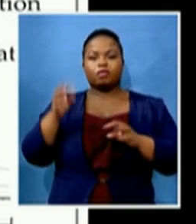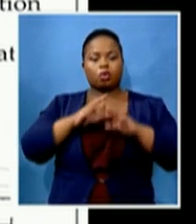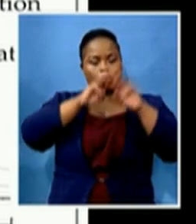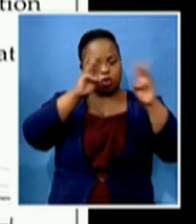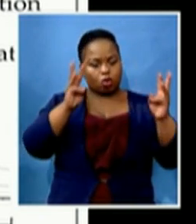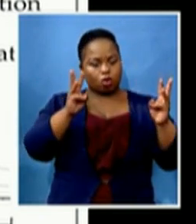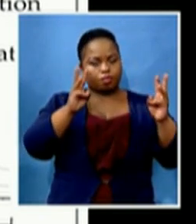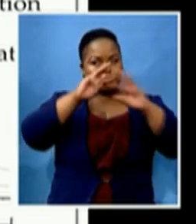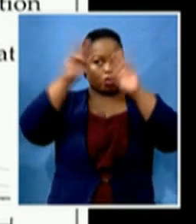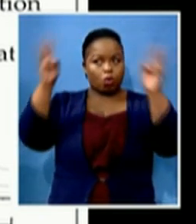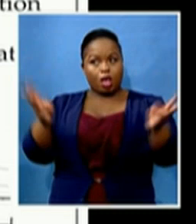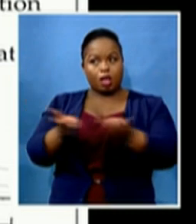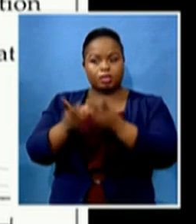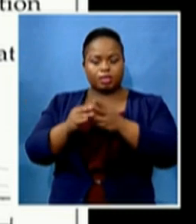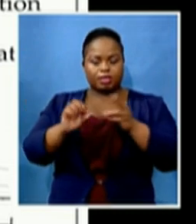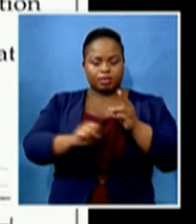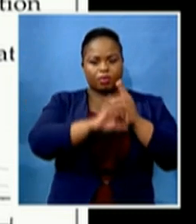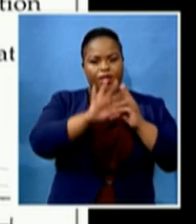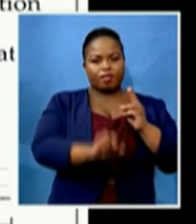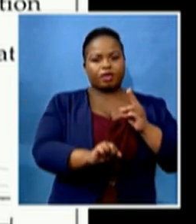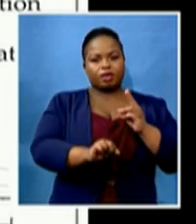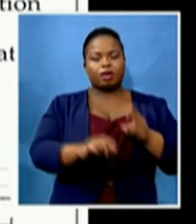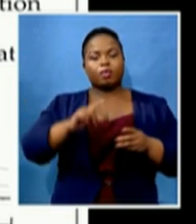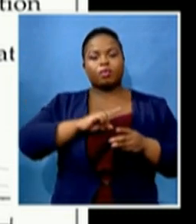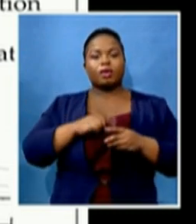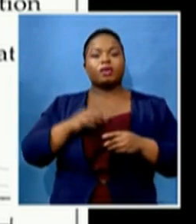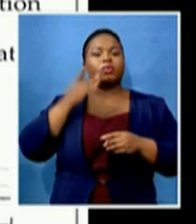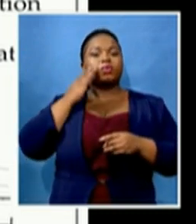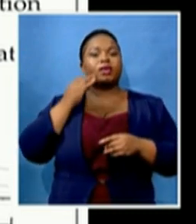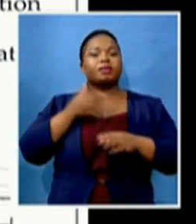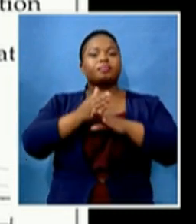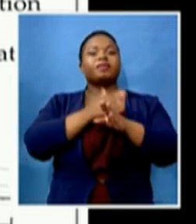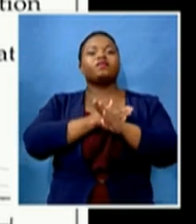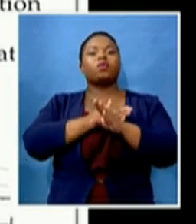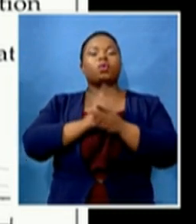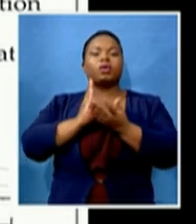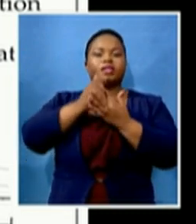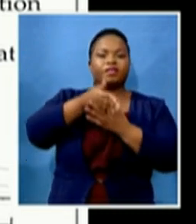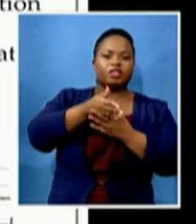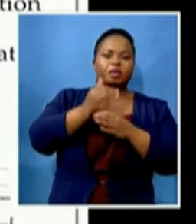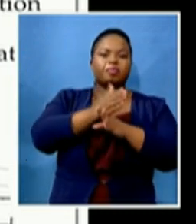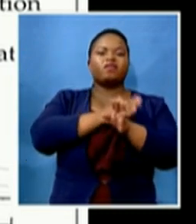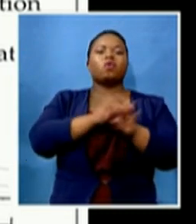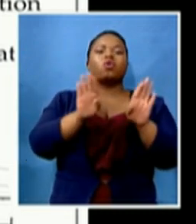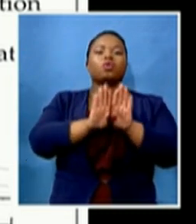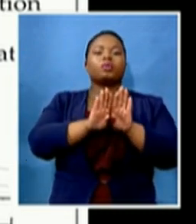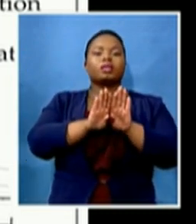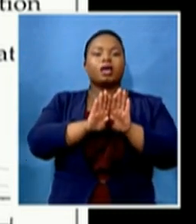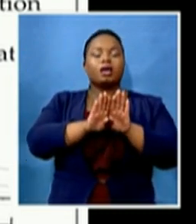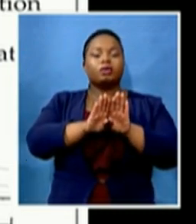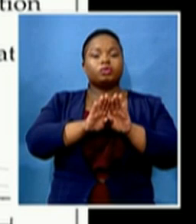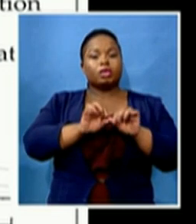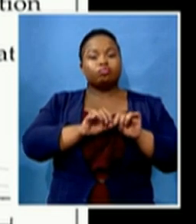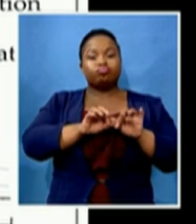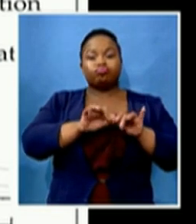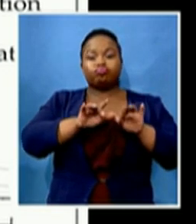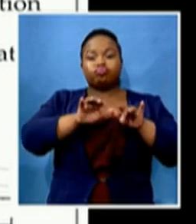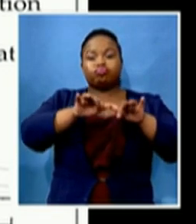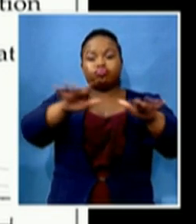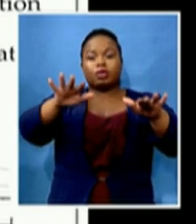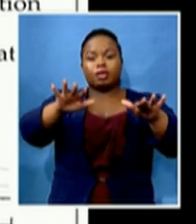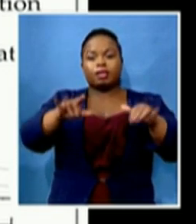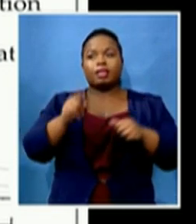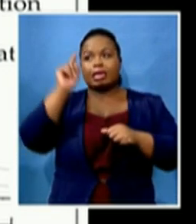of pre-intervention, before lockdowns, where the spread was fast, and then observe and quantify and model what